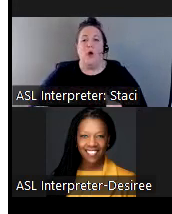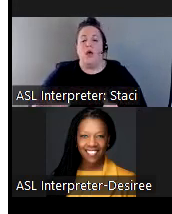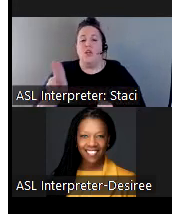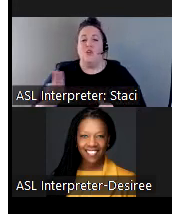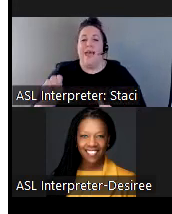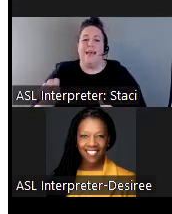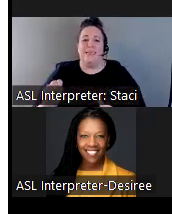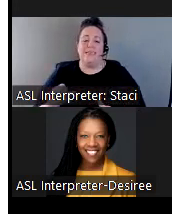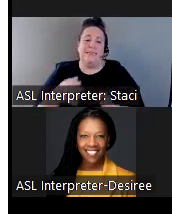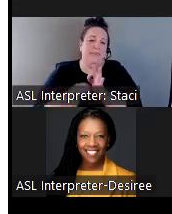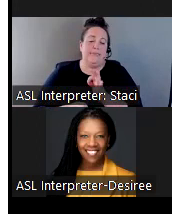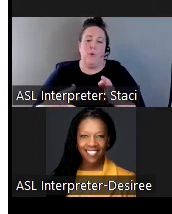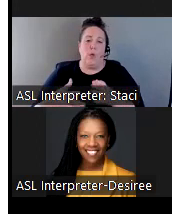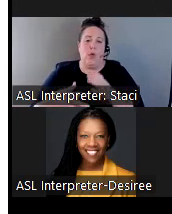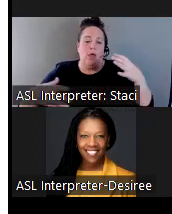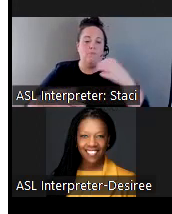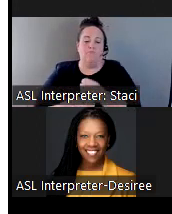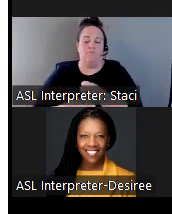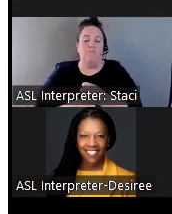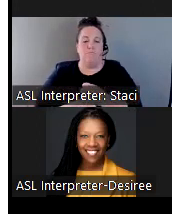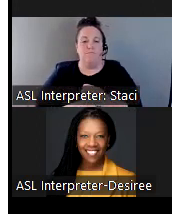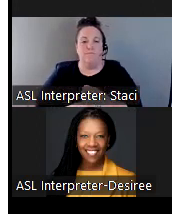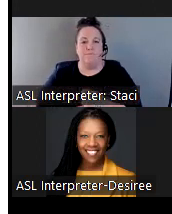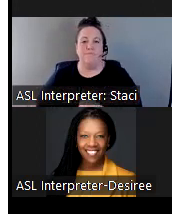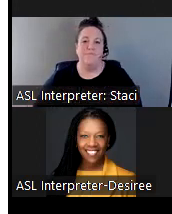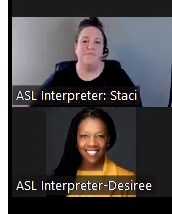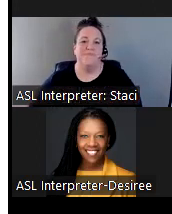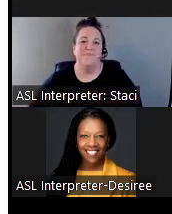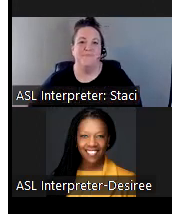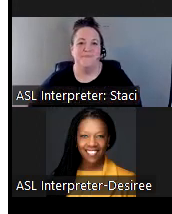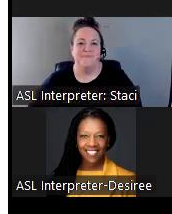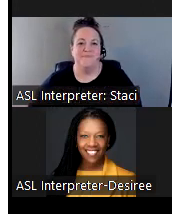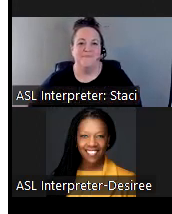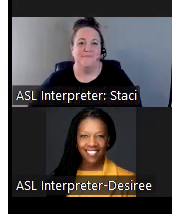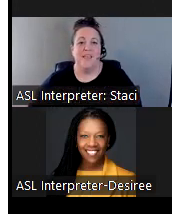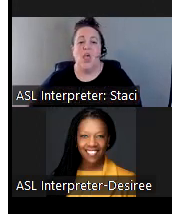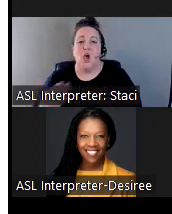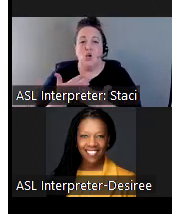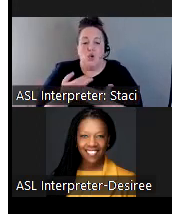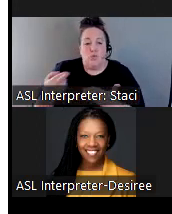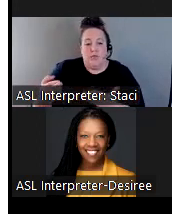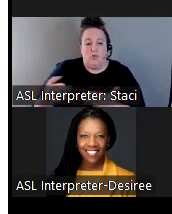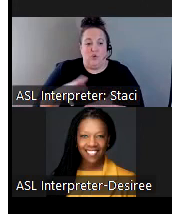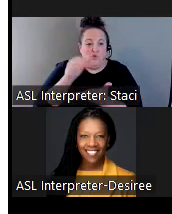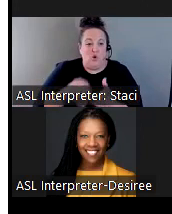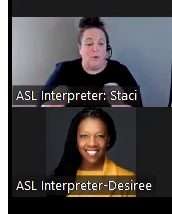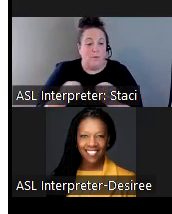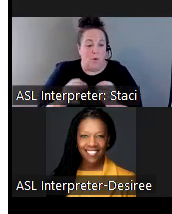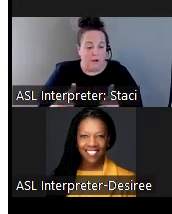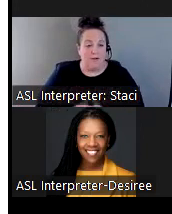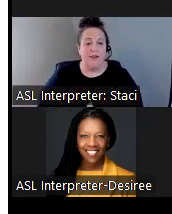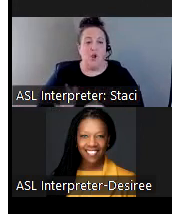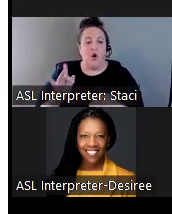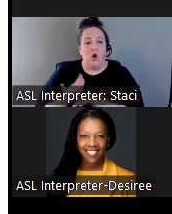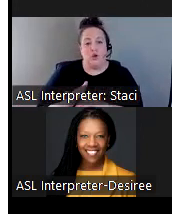and succinctly. So another great resource for you to learn a little bit more. Early